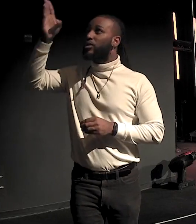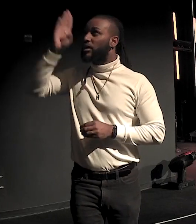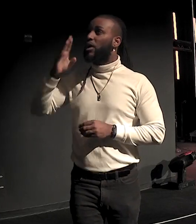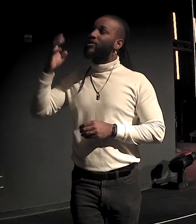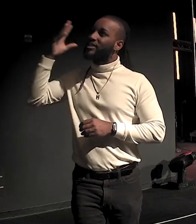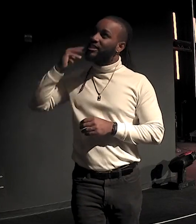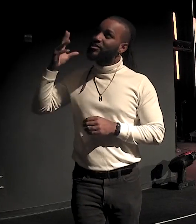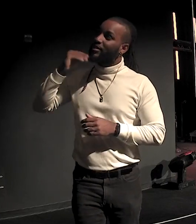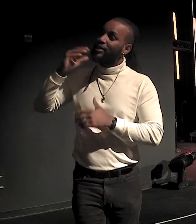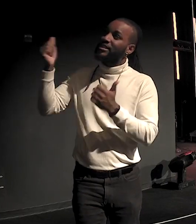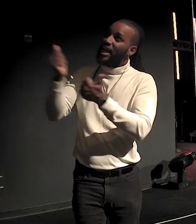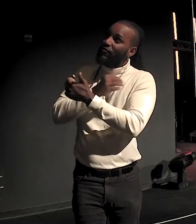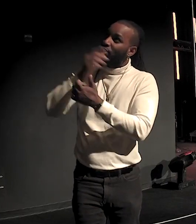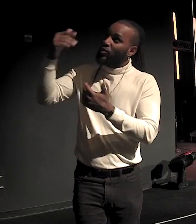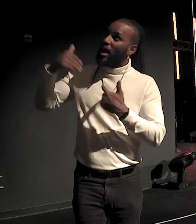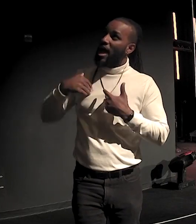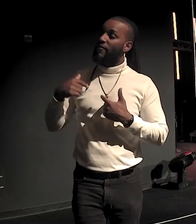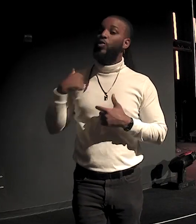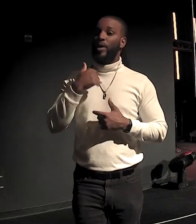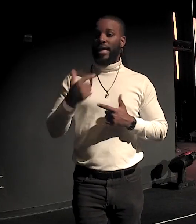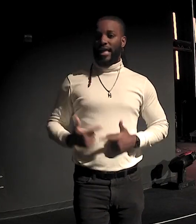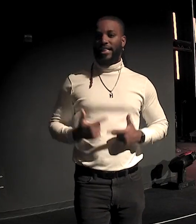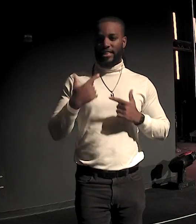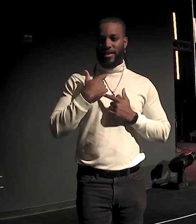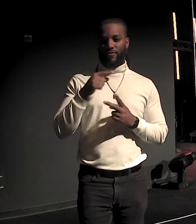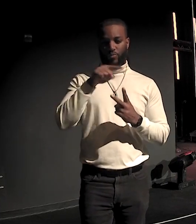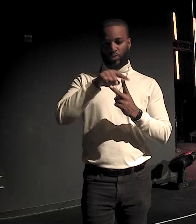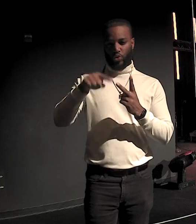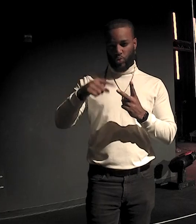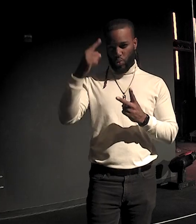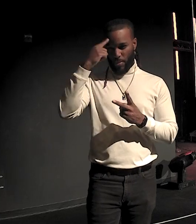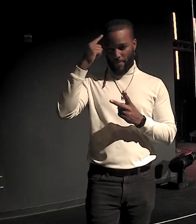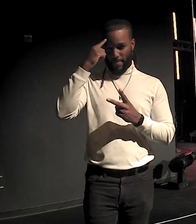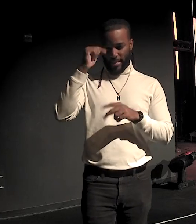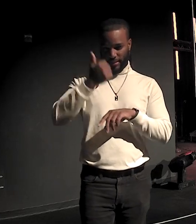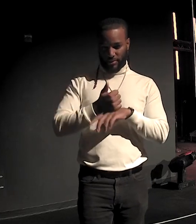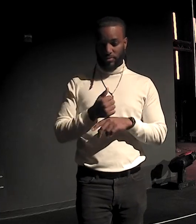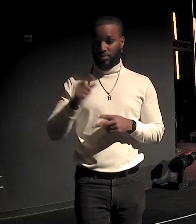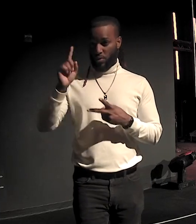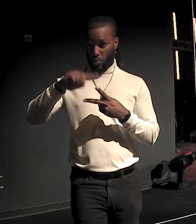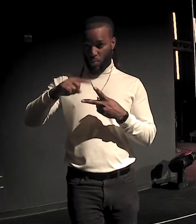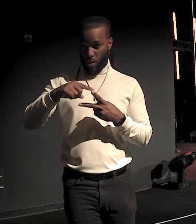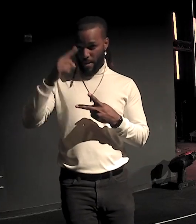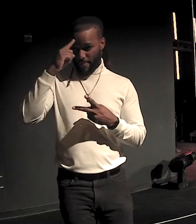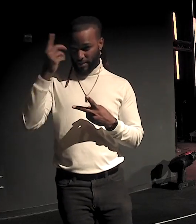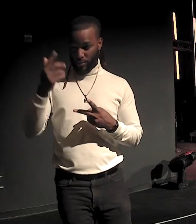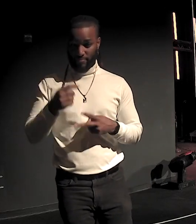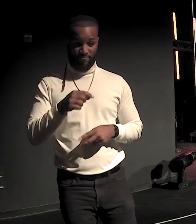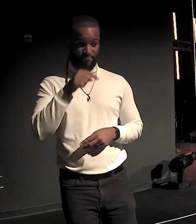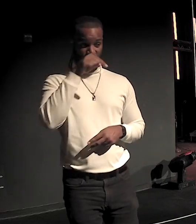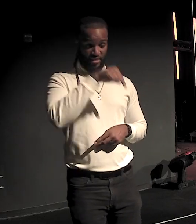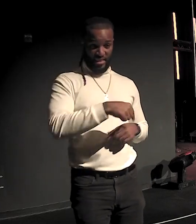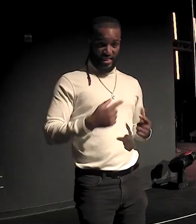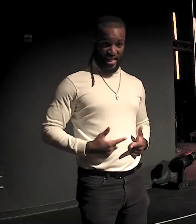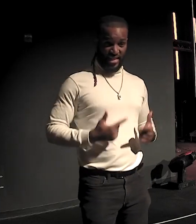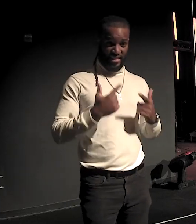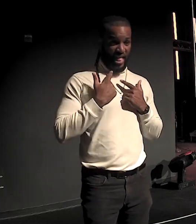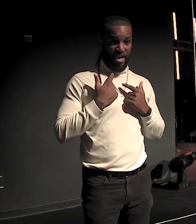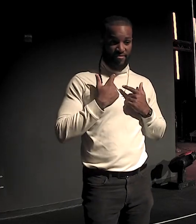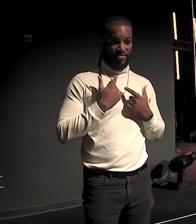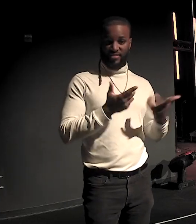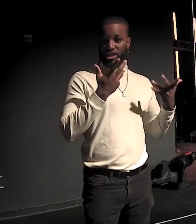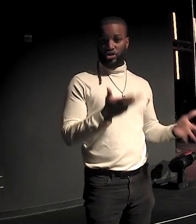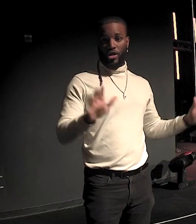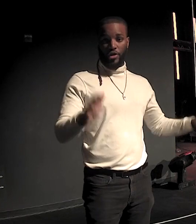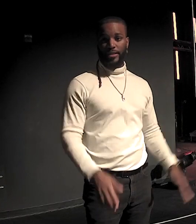all that you have. You see, we can live out of two mindsets. One mindset is this life is all there